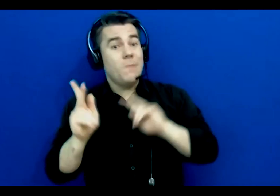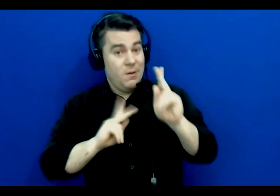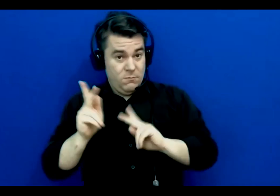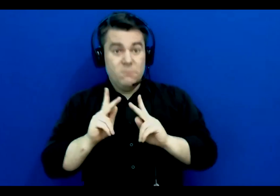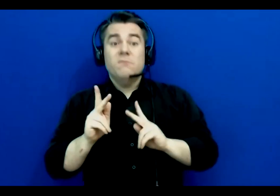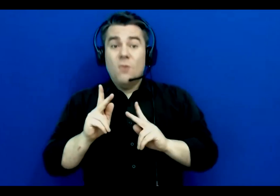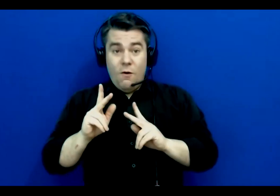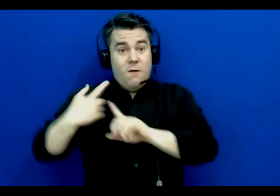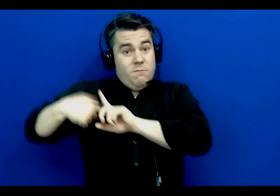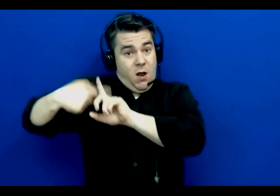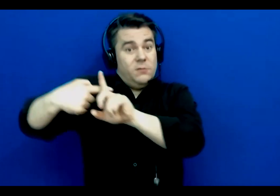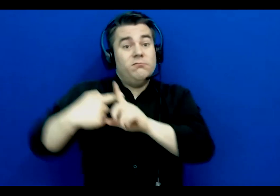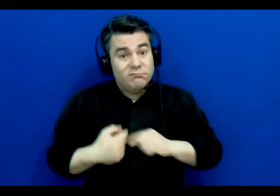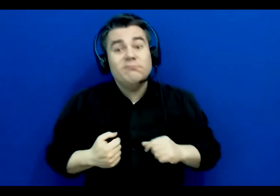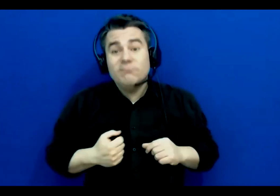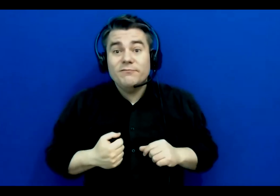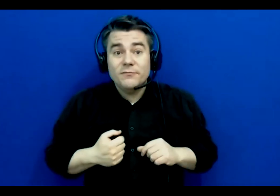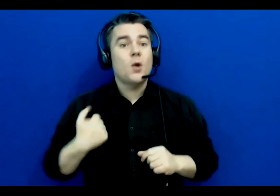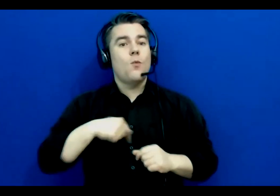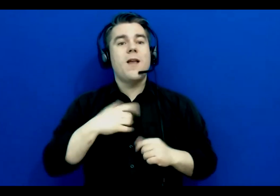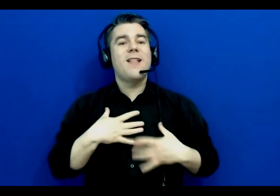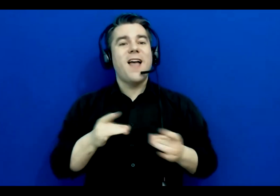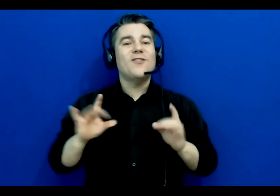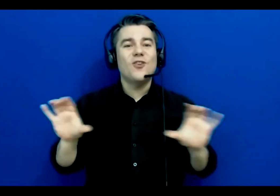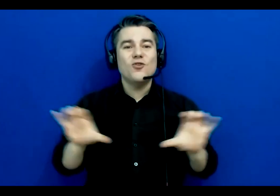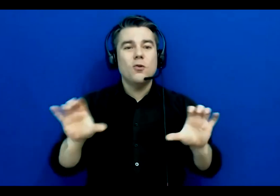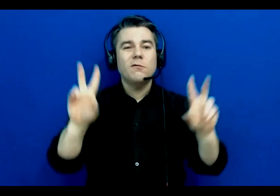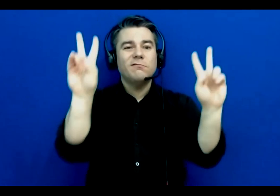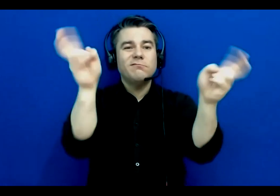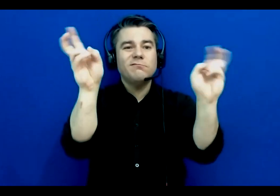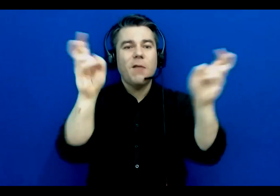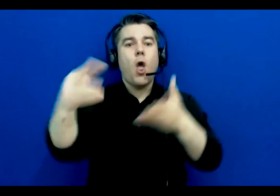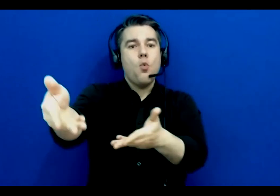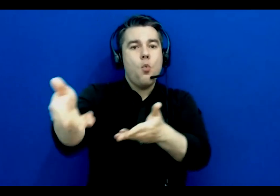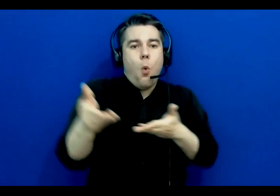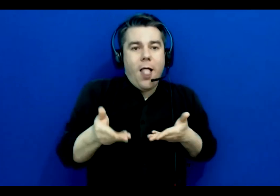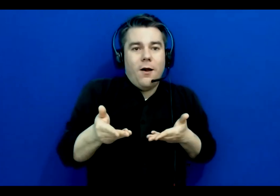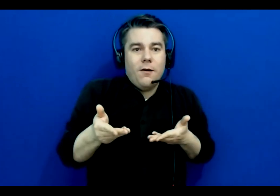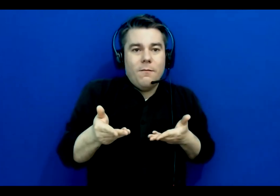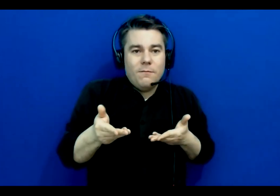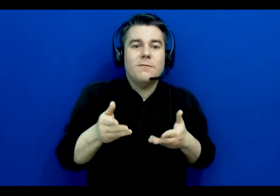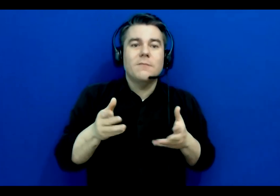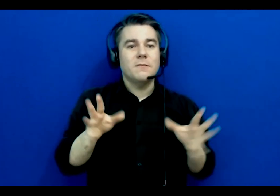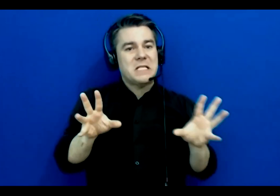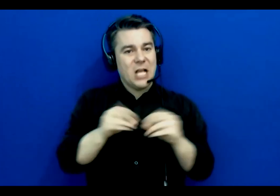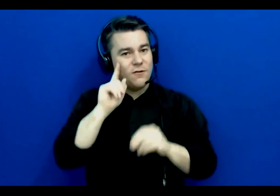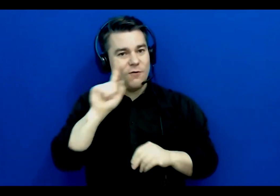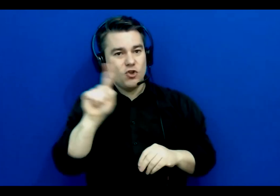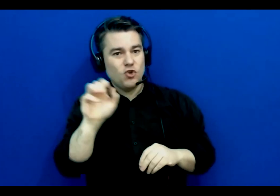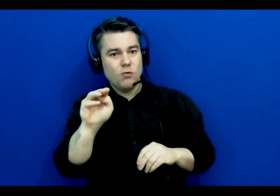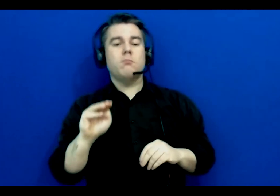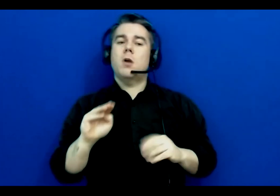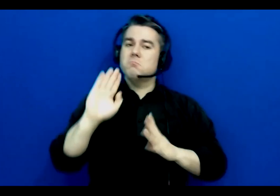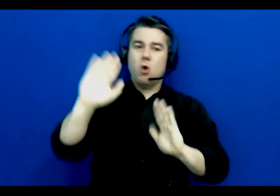and we like to do a welcome section to our Zoom. And we like to just welcome